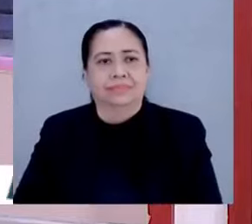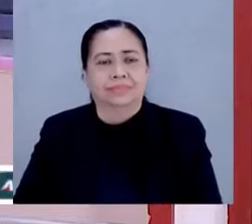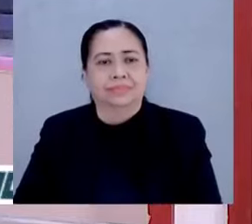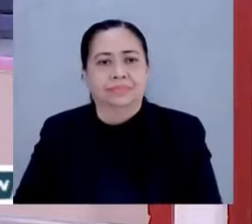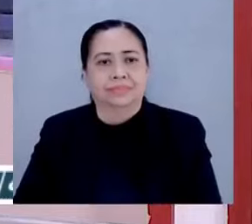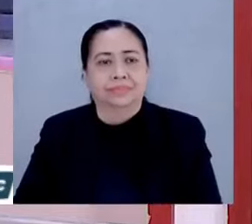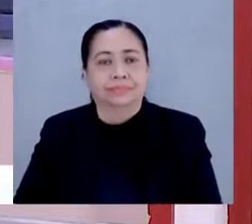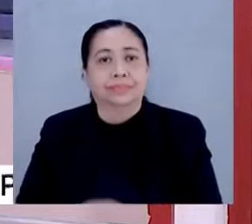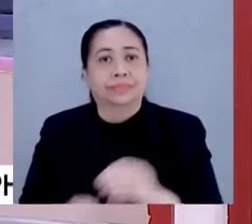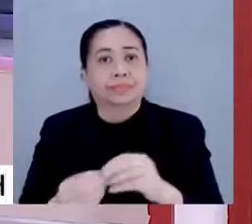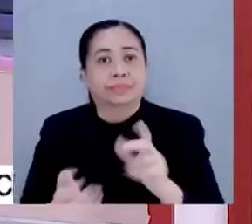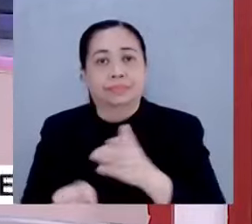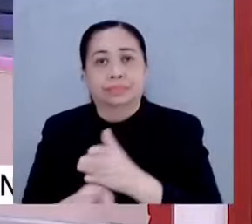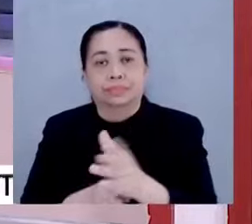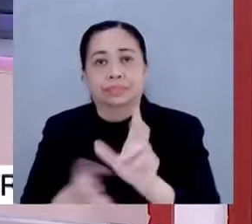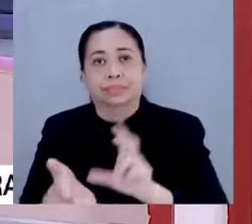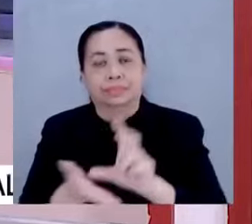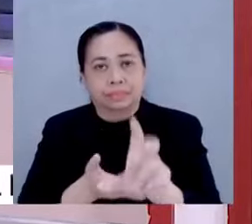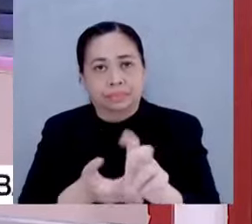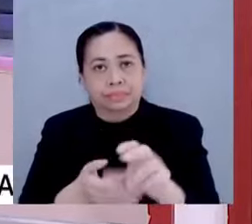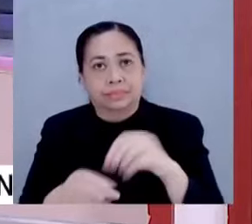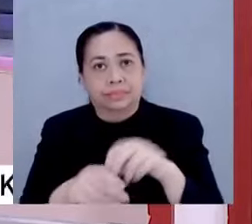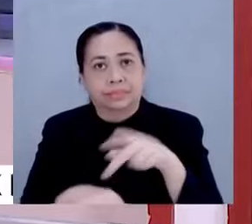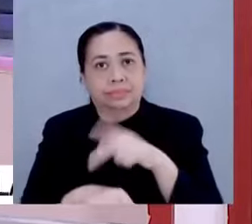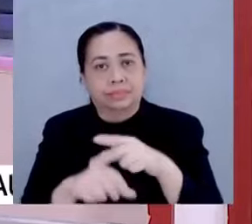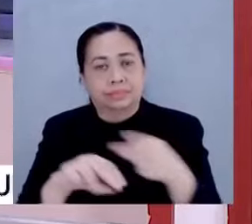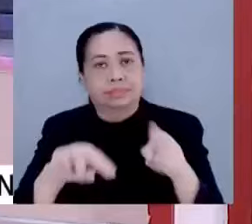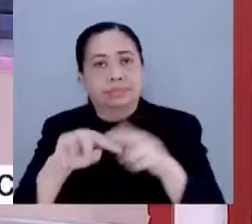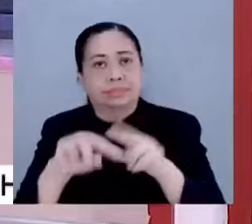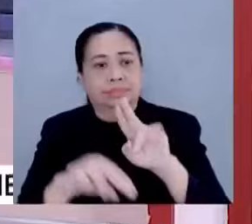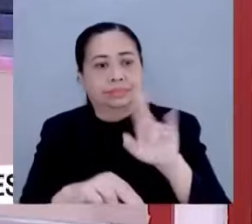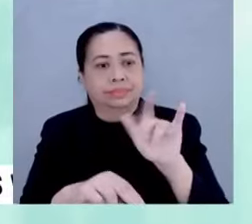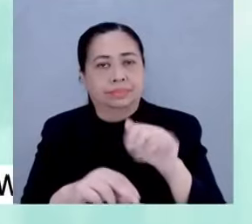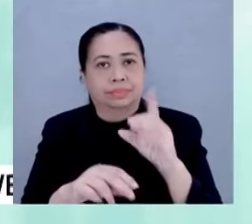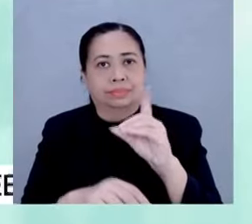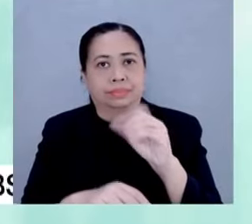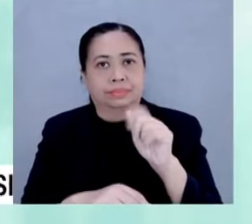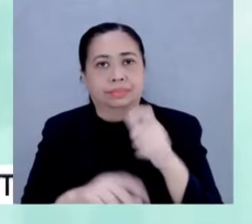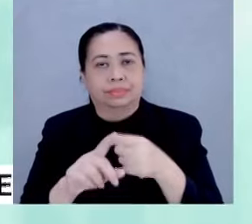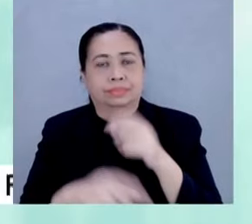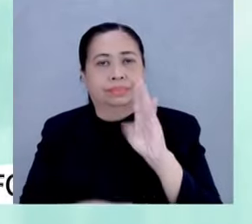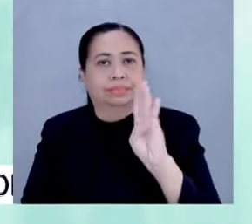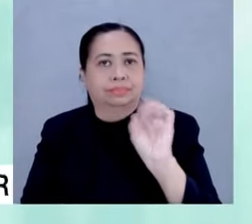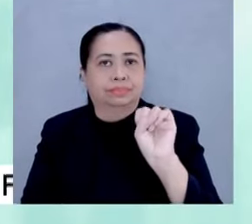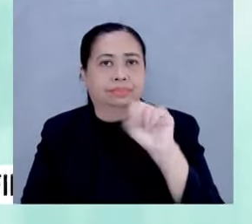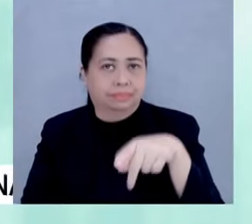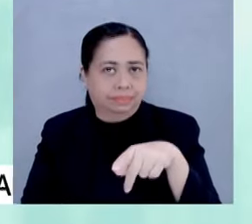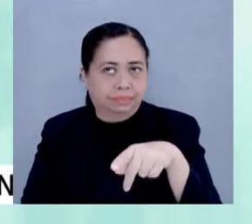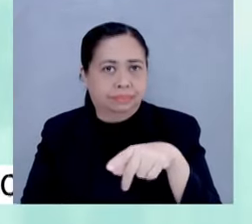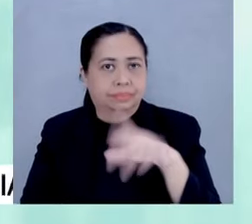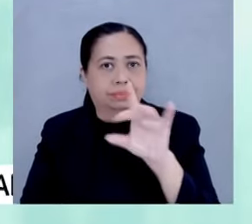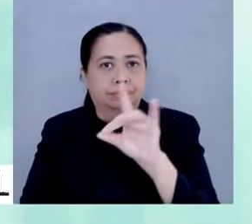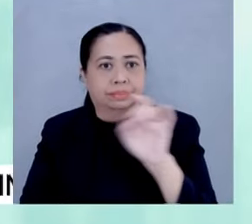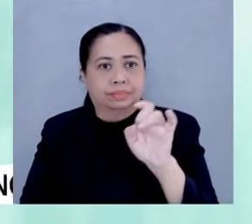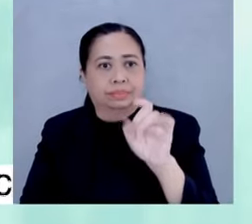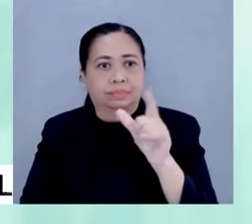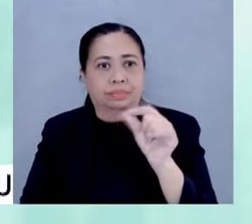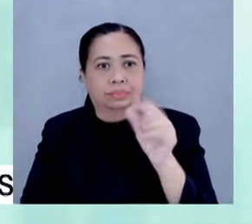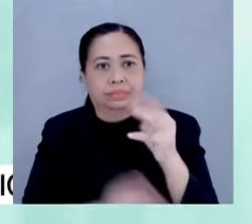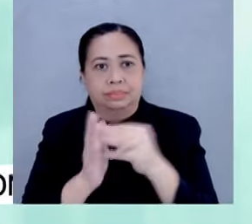direct investment net inflows into the Philippines go up in July. Data from the Philippine Central Bank show it was at $820